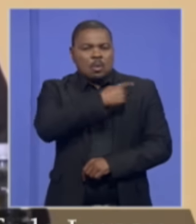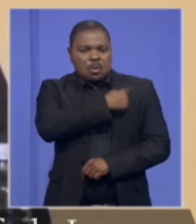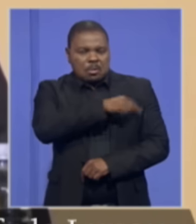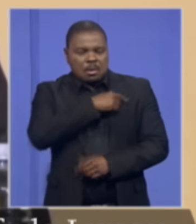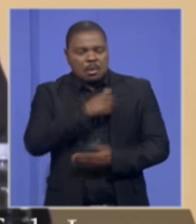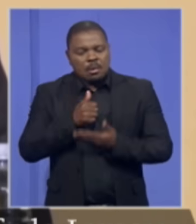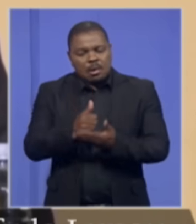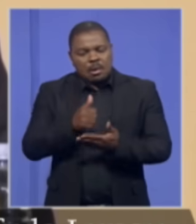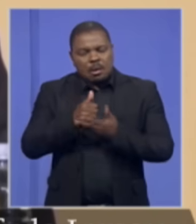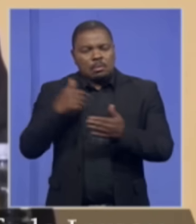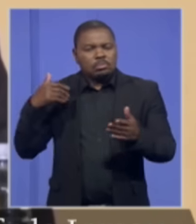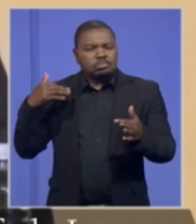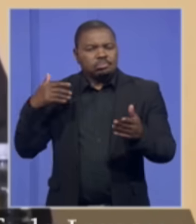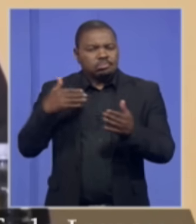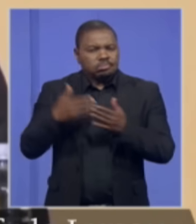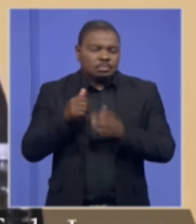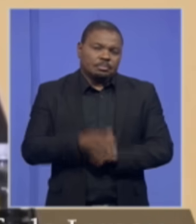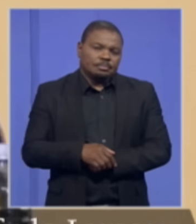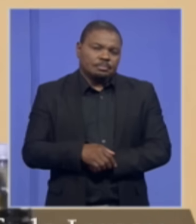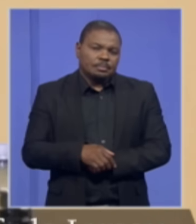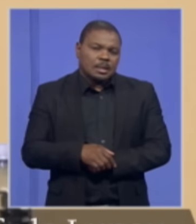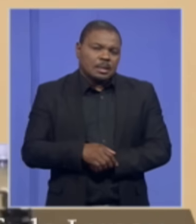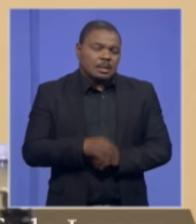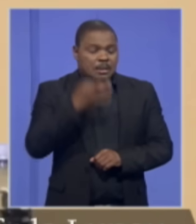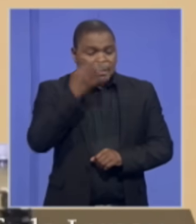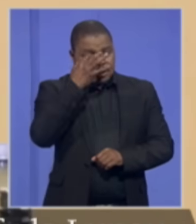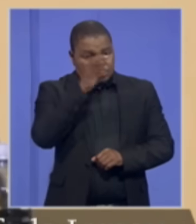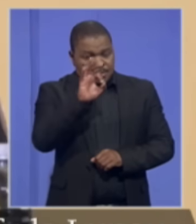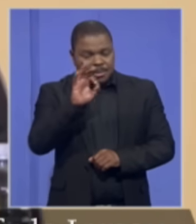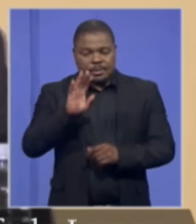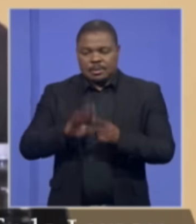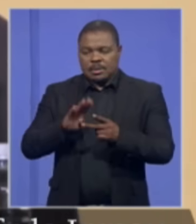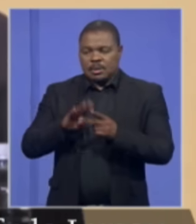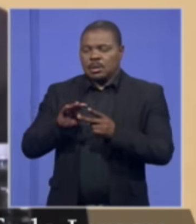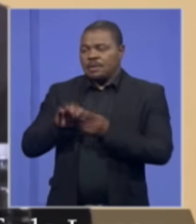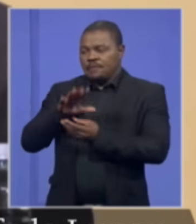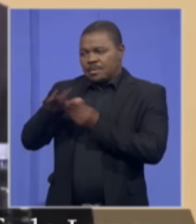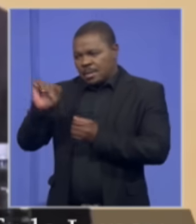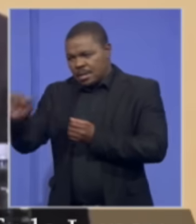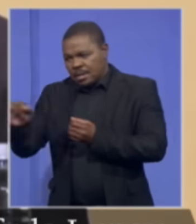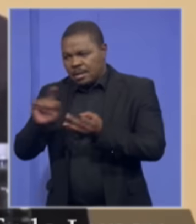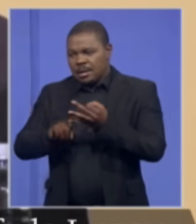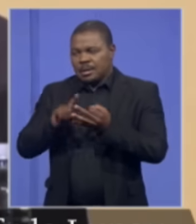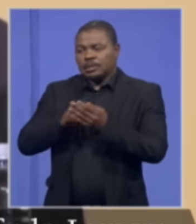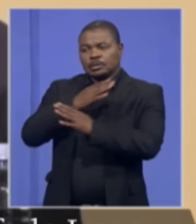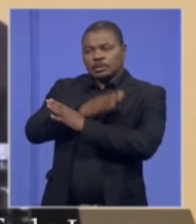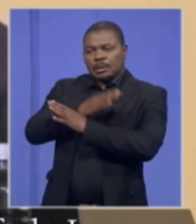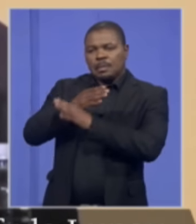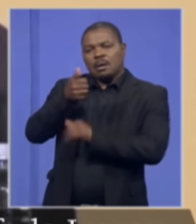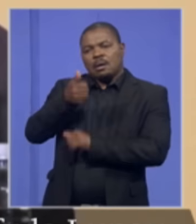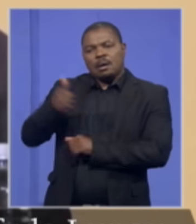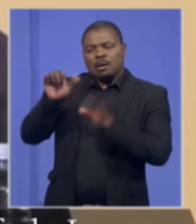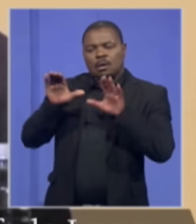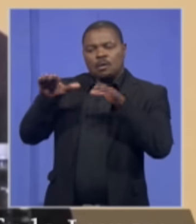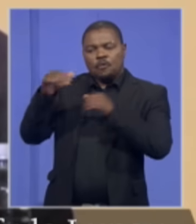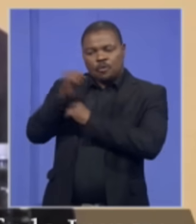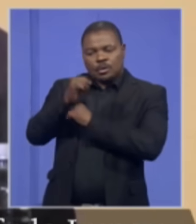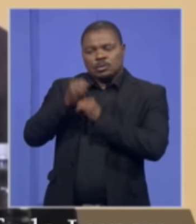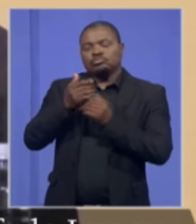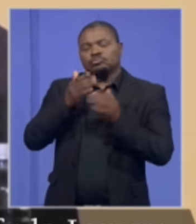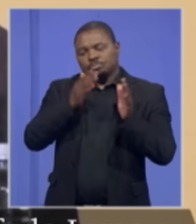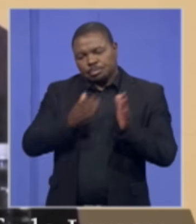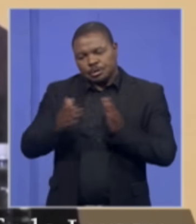period. Government, the Lungu family, and the Zambian High Commission will undertake the necessary processes to